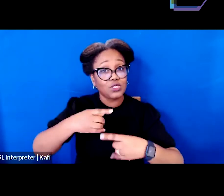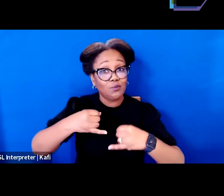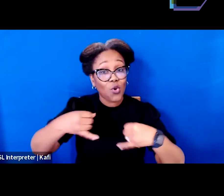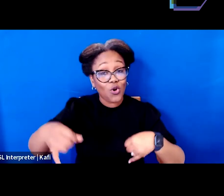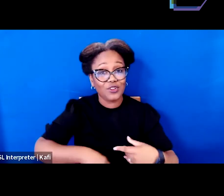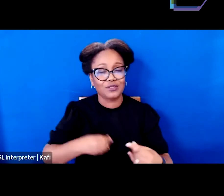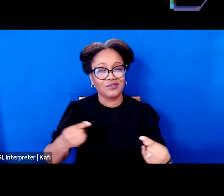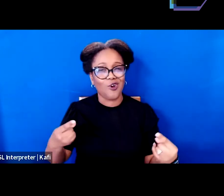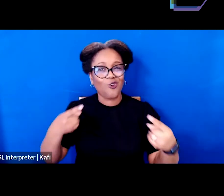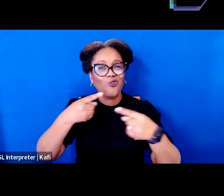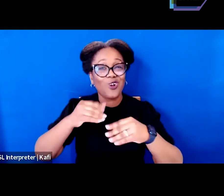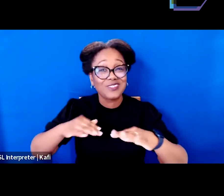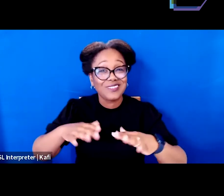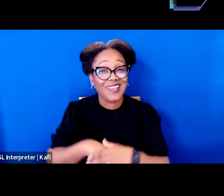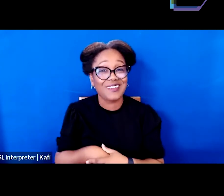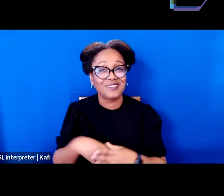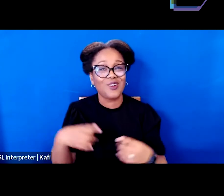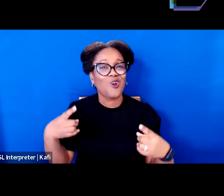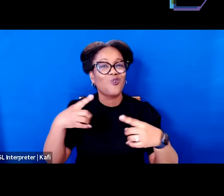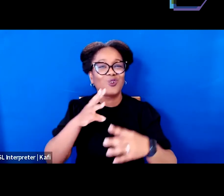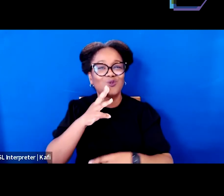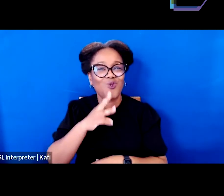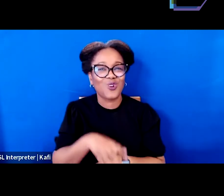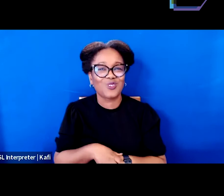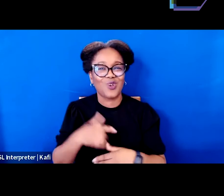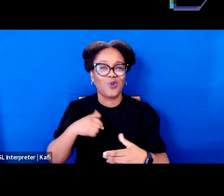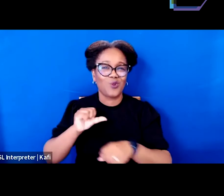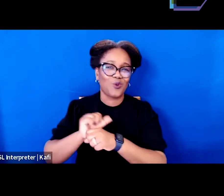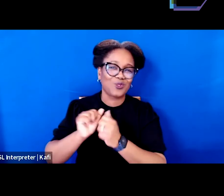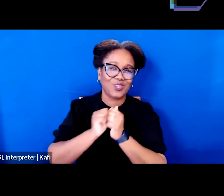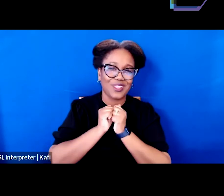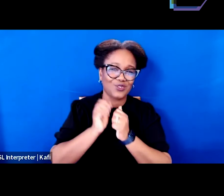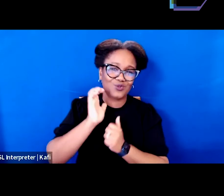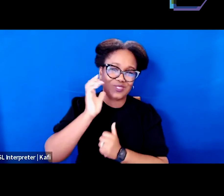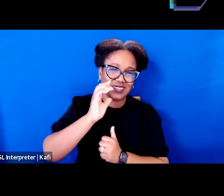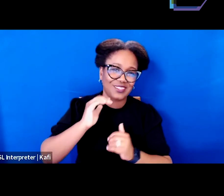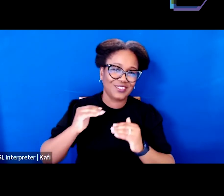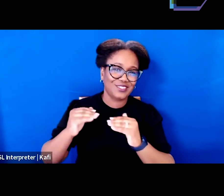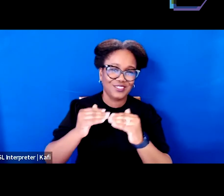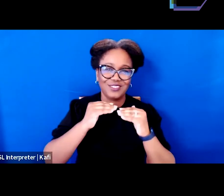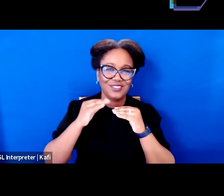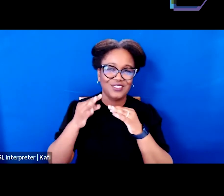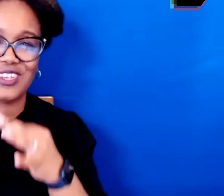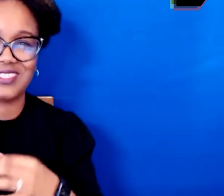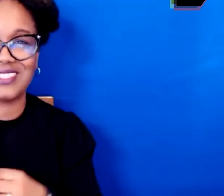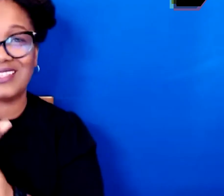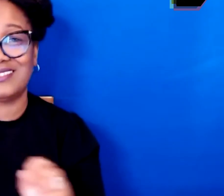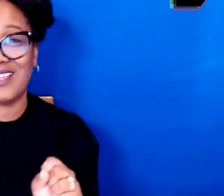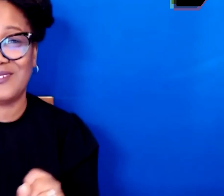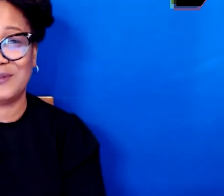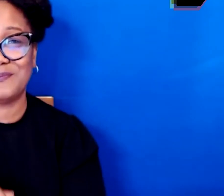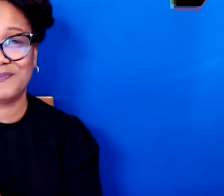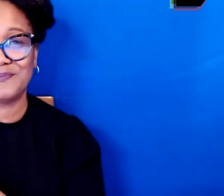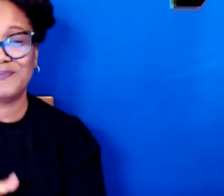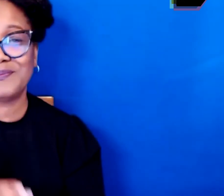justice that would be about redressing the harms, most definitely, but transforming a future that is first and foremost telling the